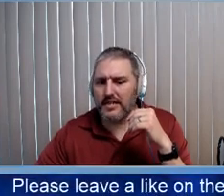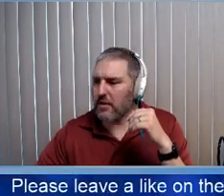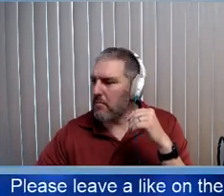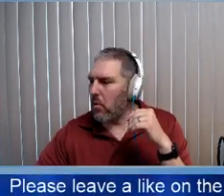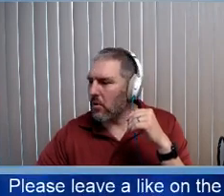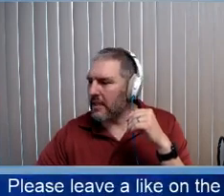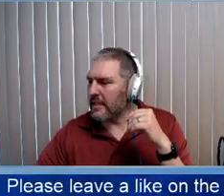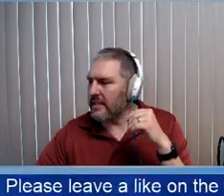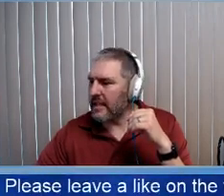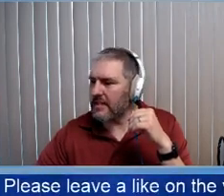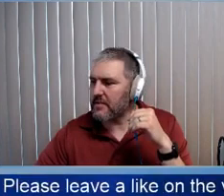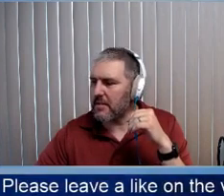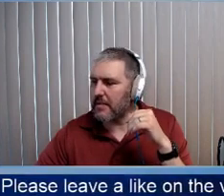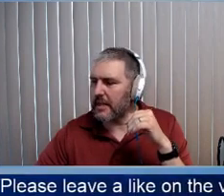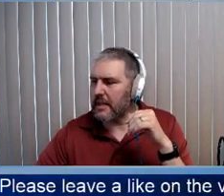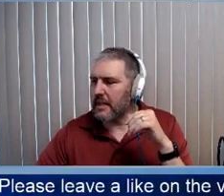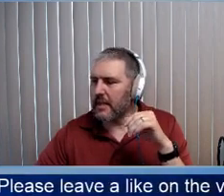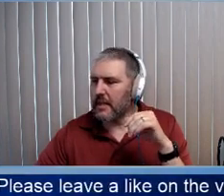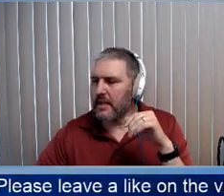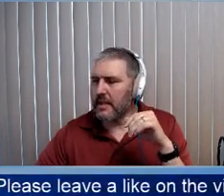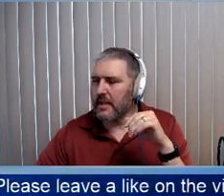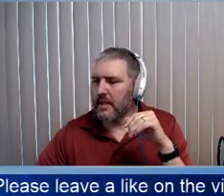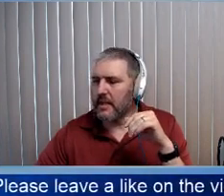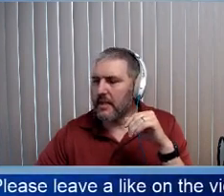Does that look like they're mourning the death of somebody?